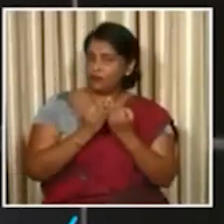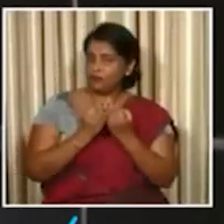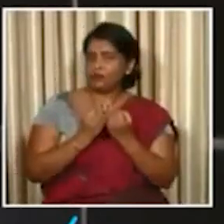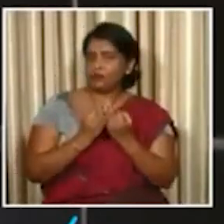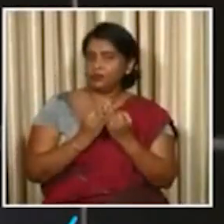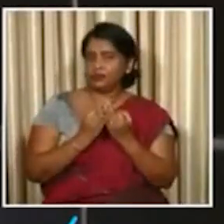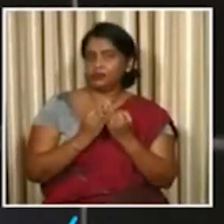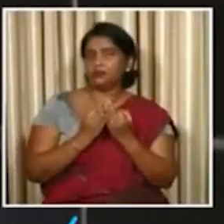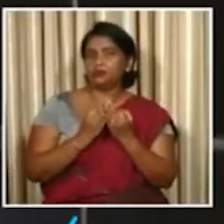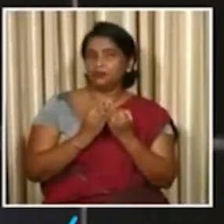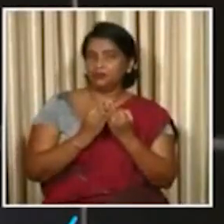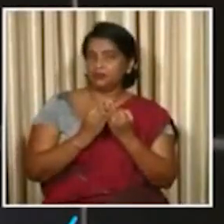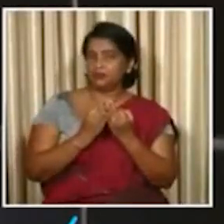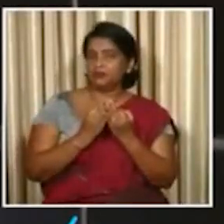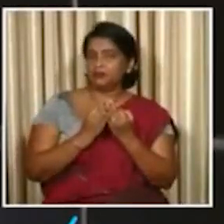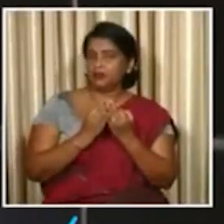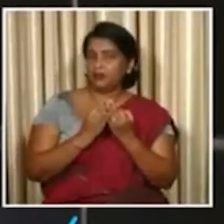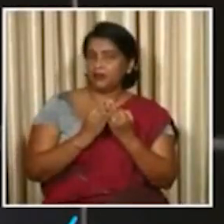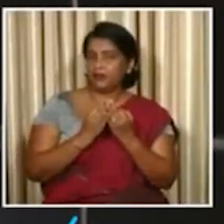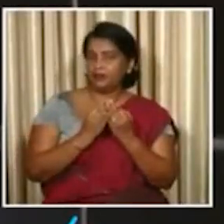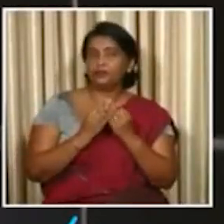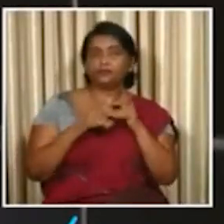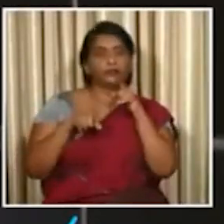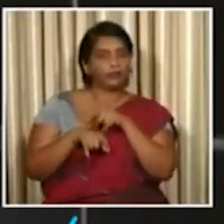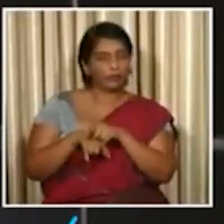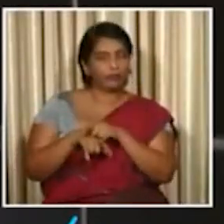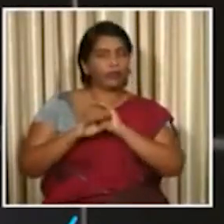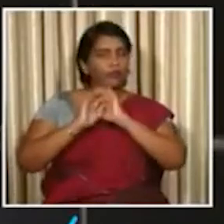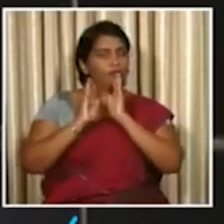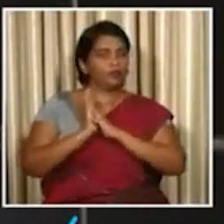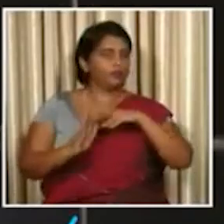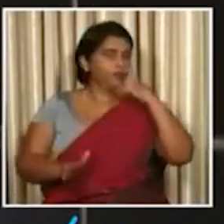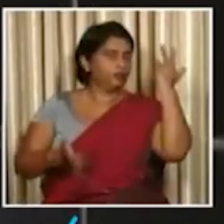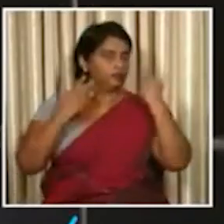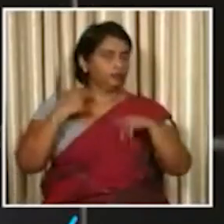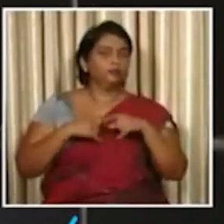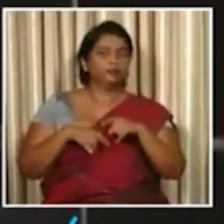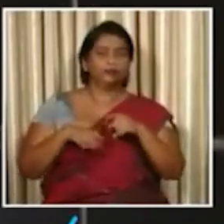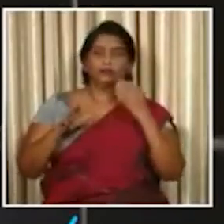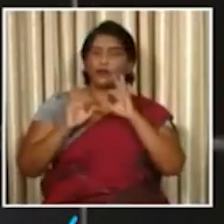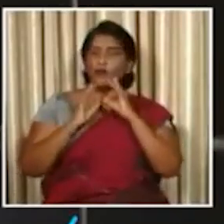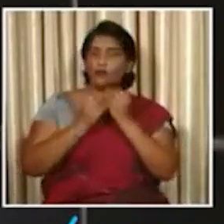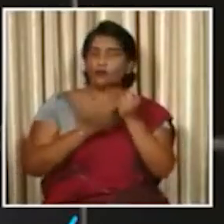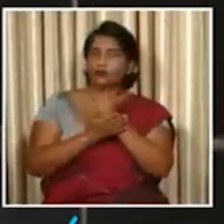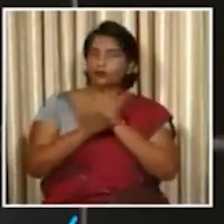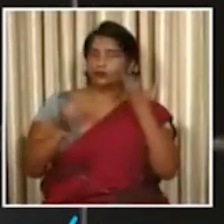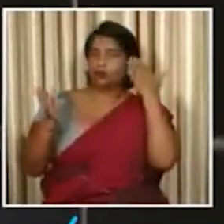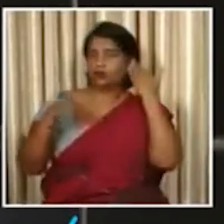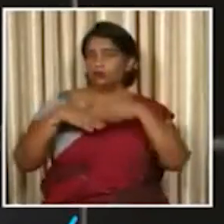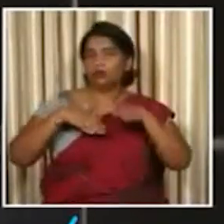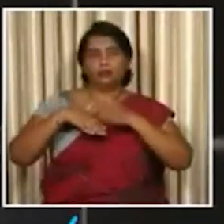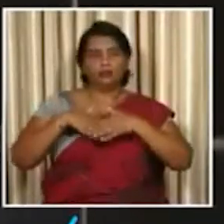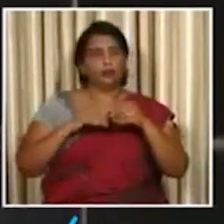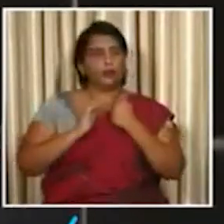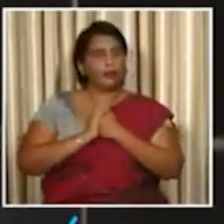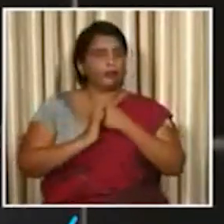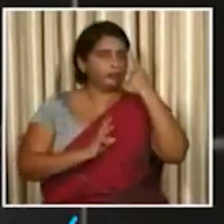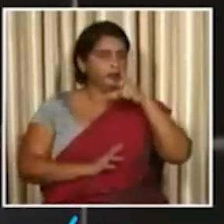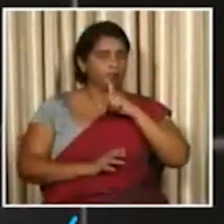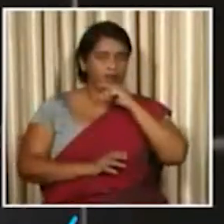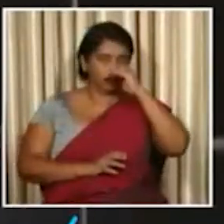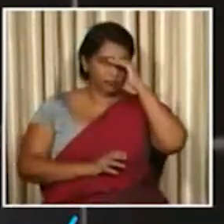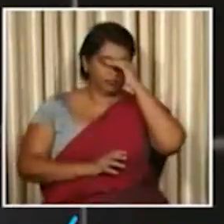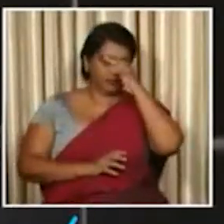exacerbated by genocidal conditions imposed on the Gazan population. Mr. Deputy Speaker, destruction of